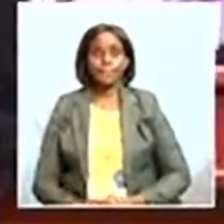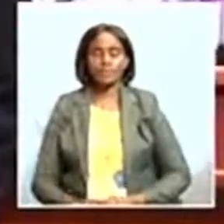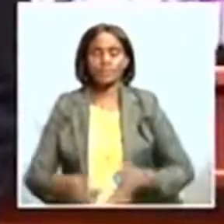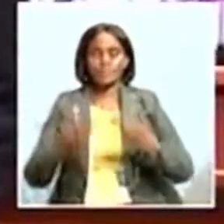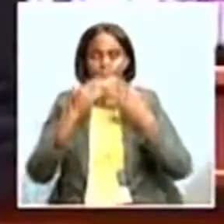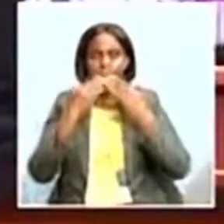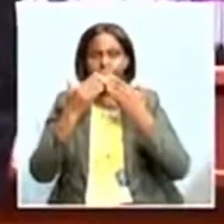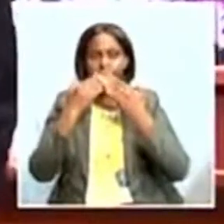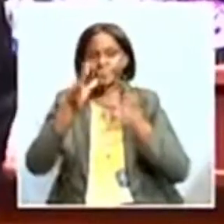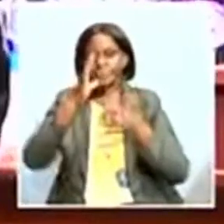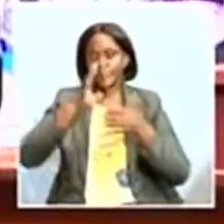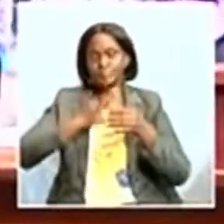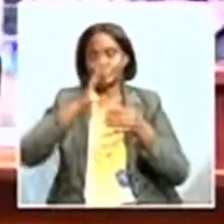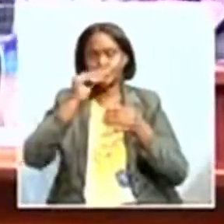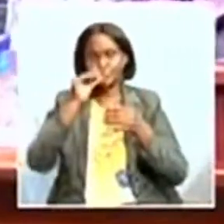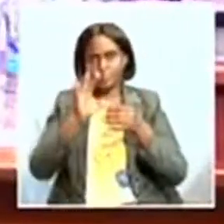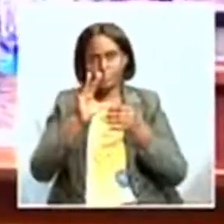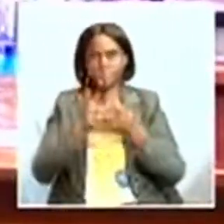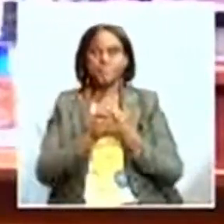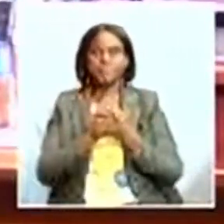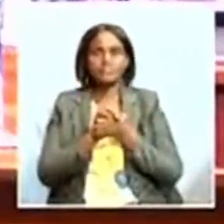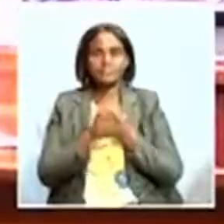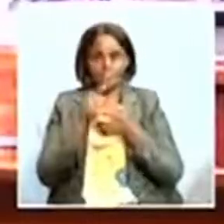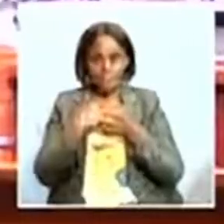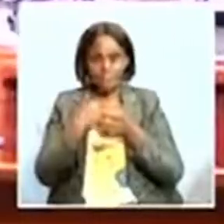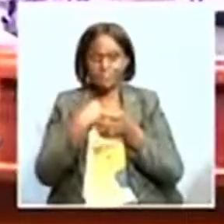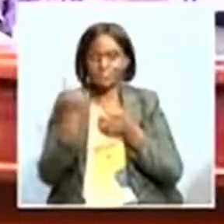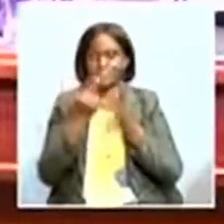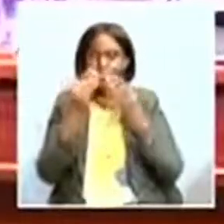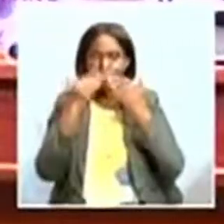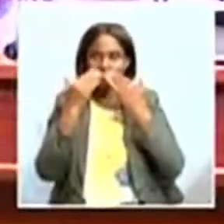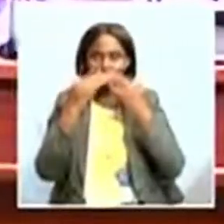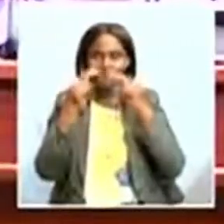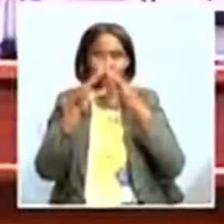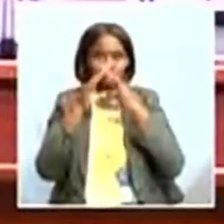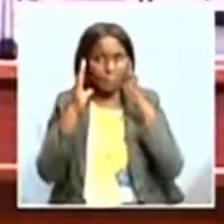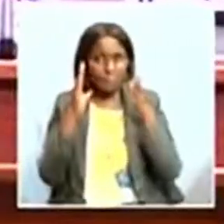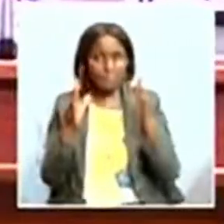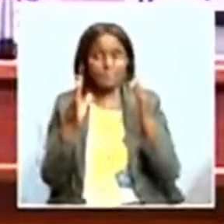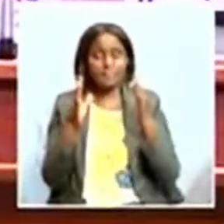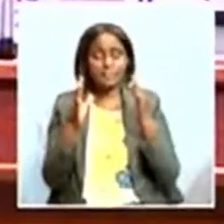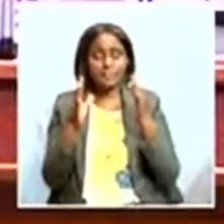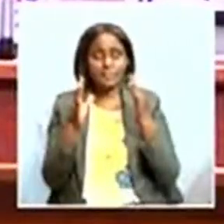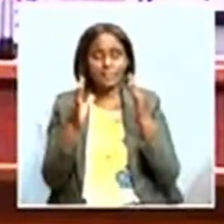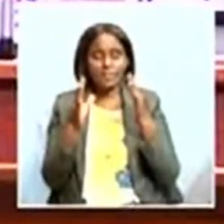Thank you, Madam Speaker. I'd like to thank you most sincerely